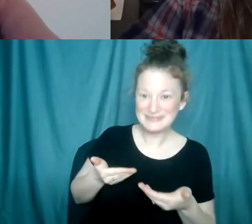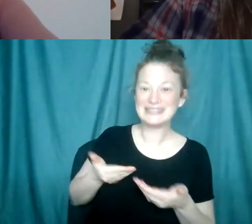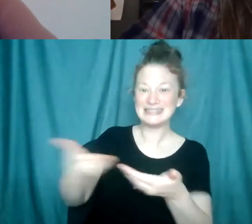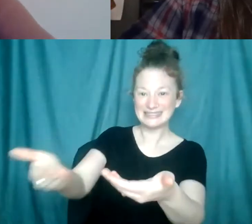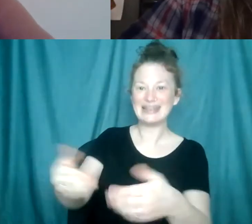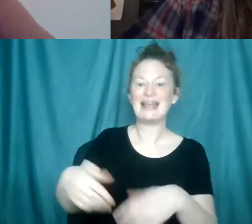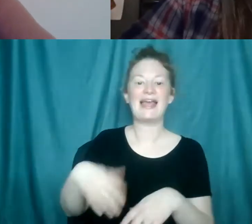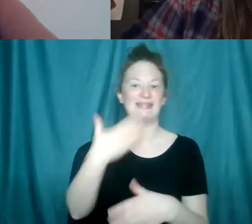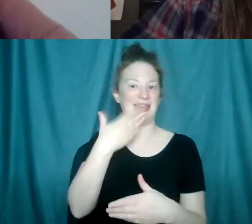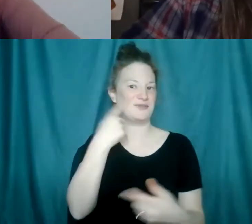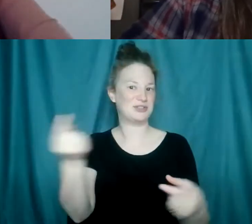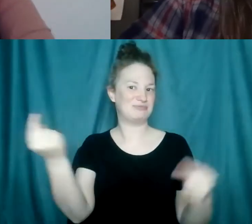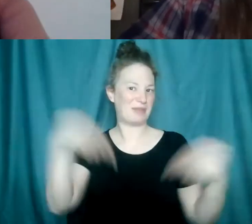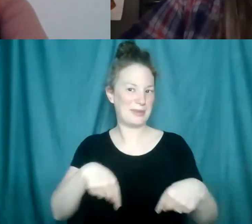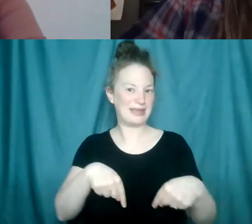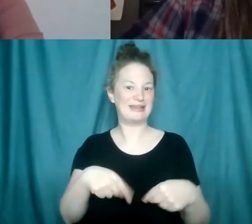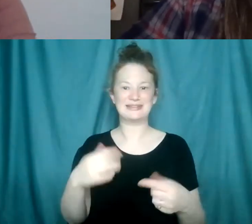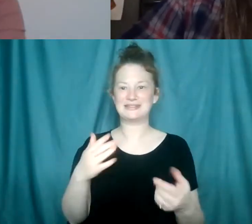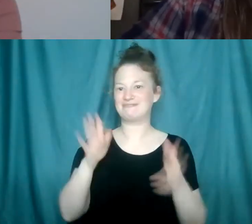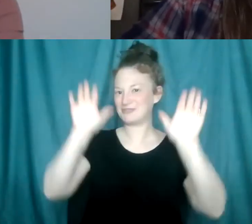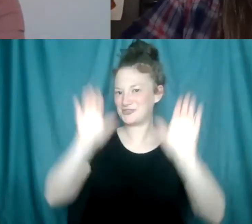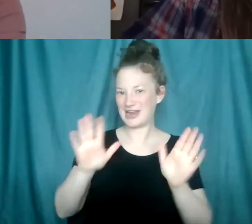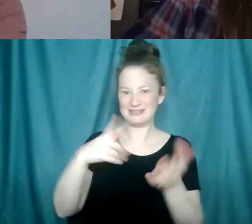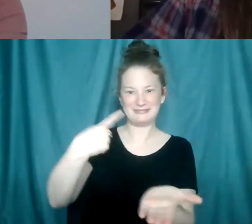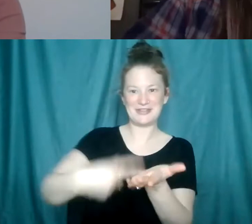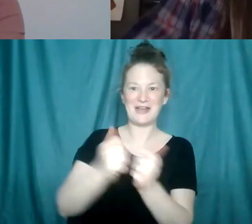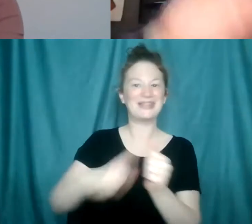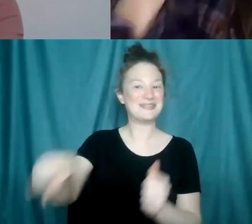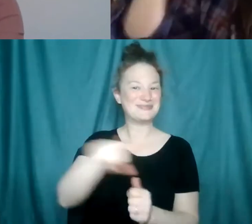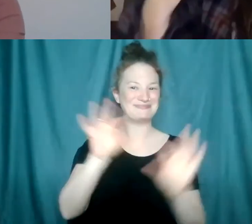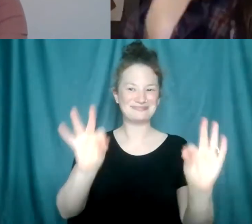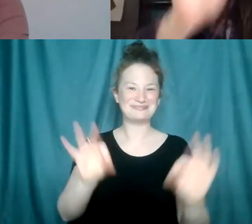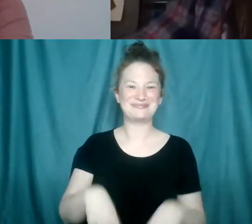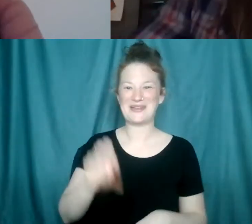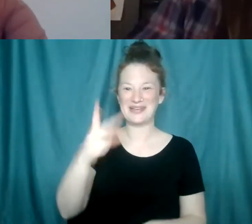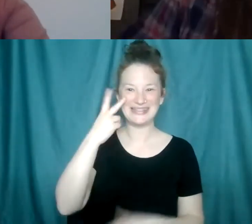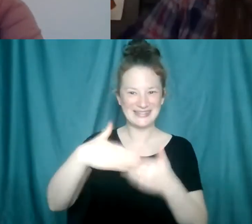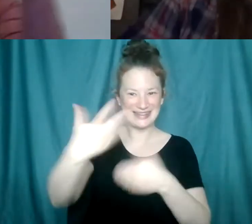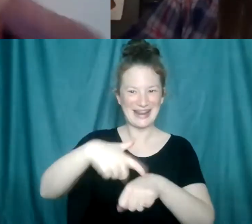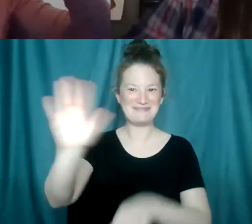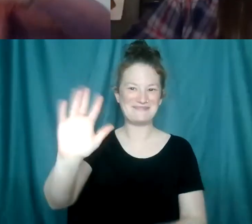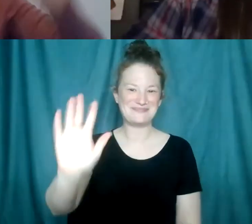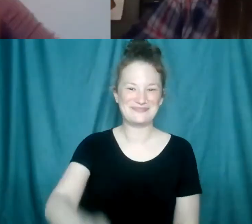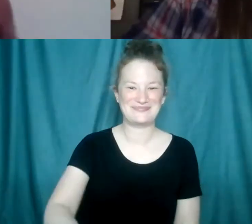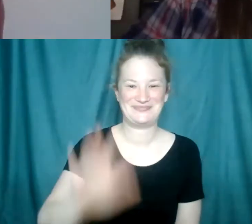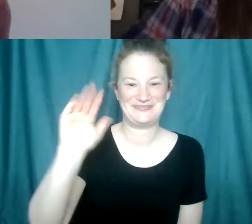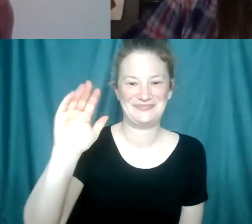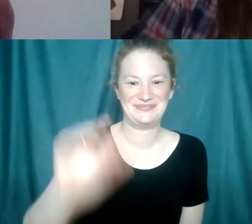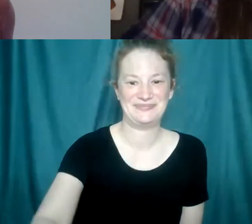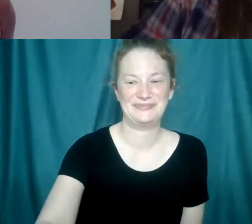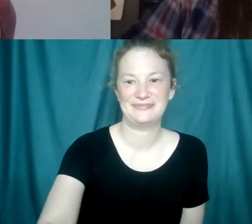joining us. It's great to talk to all of you. Yes, awesome. Okay, we'll see y'all next time. Goodbye. Bye-bye.